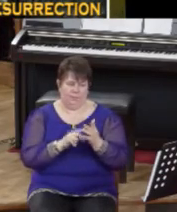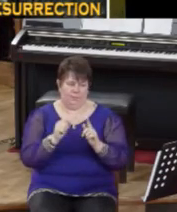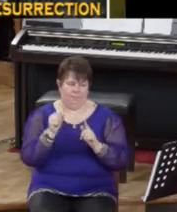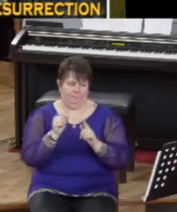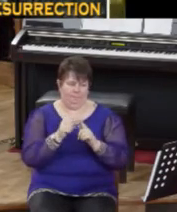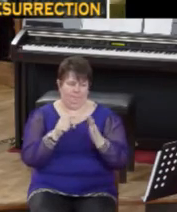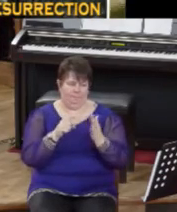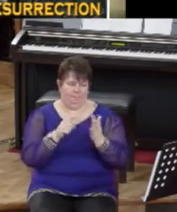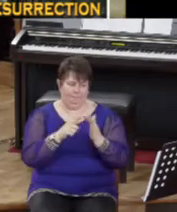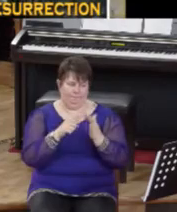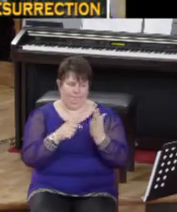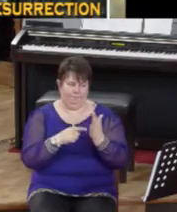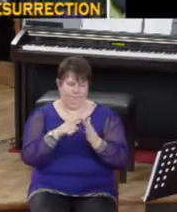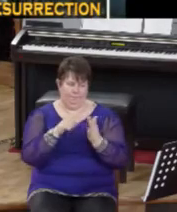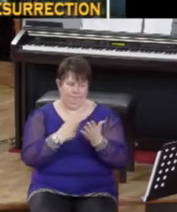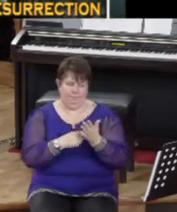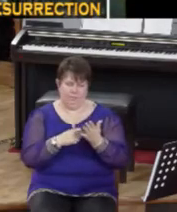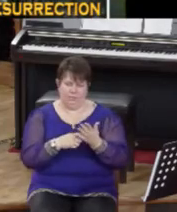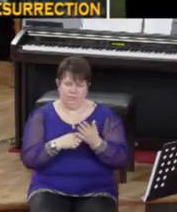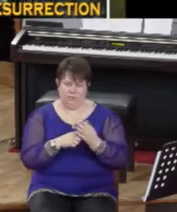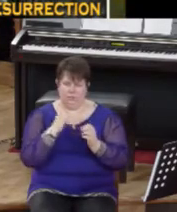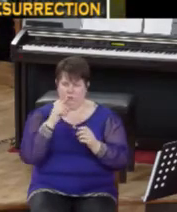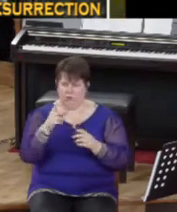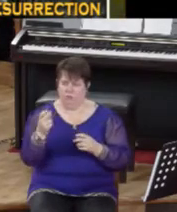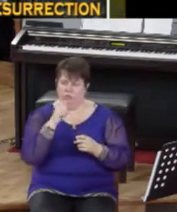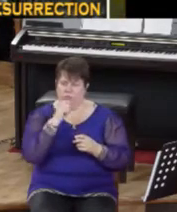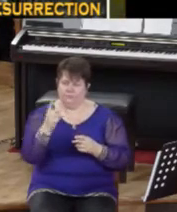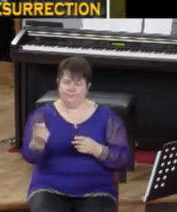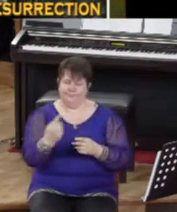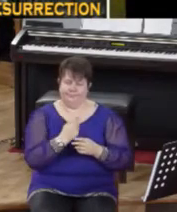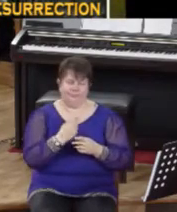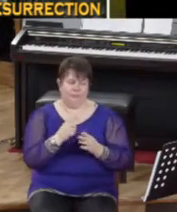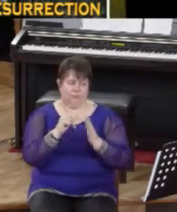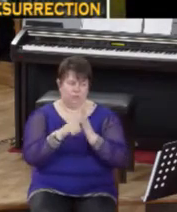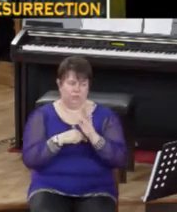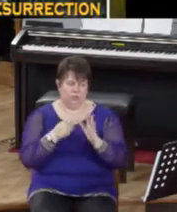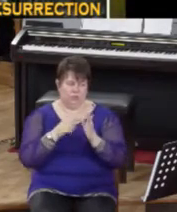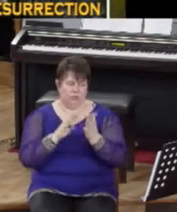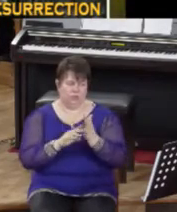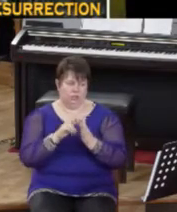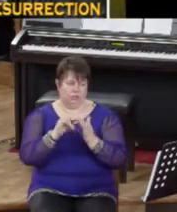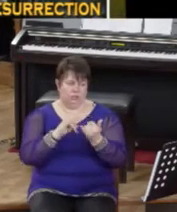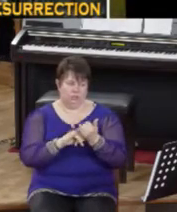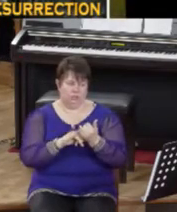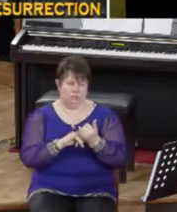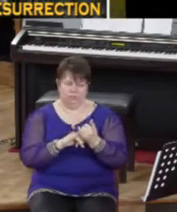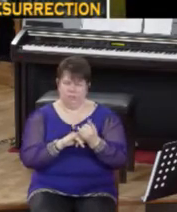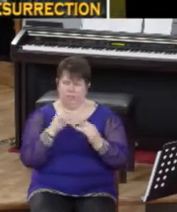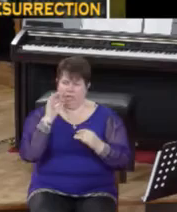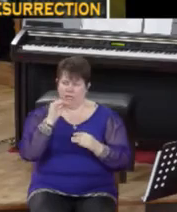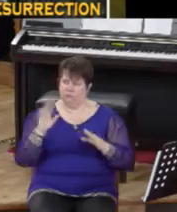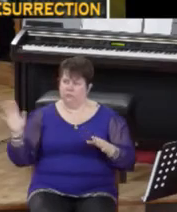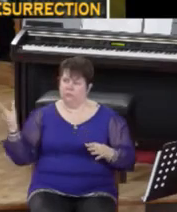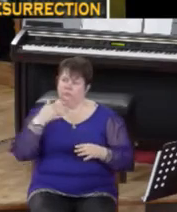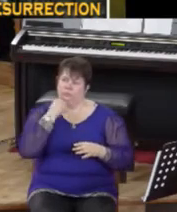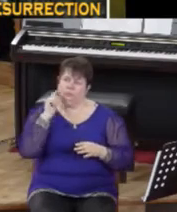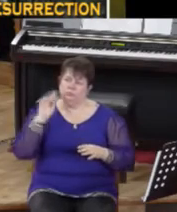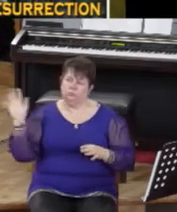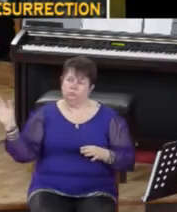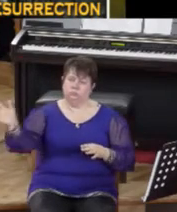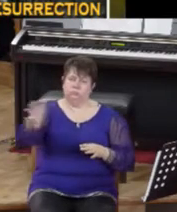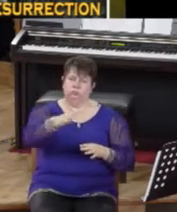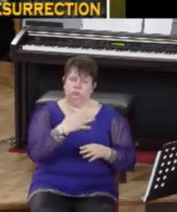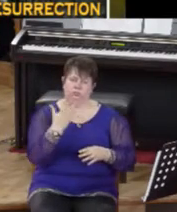stand James, who was the half-brother of Jesus. He calls to the stand a crowd of more than 500